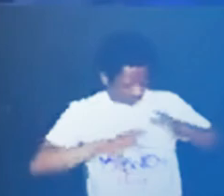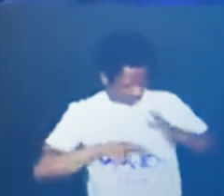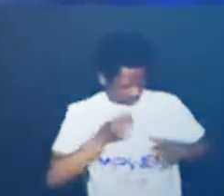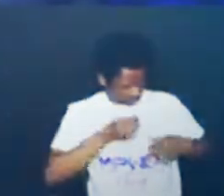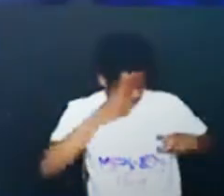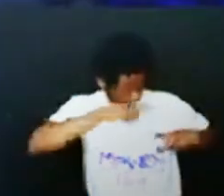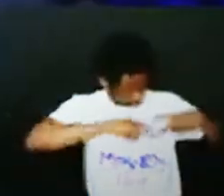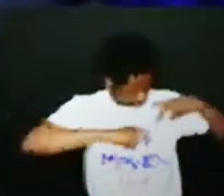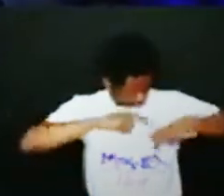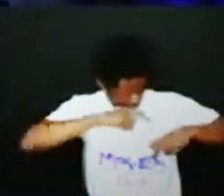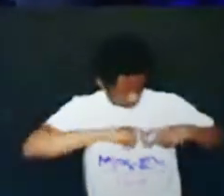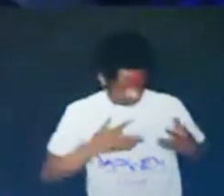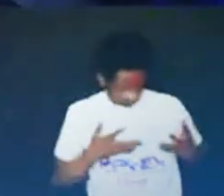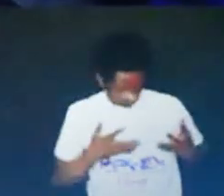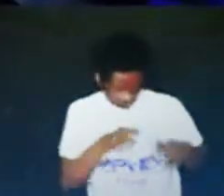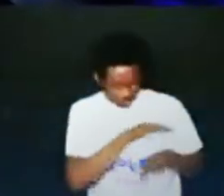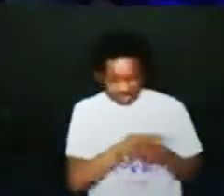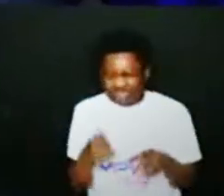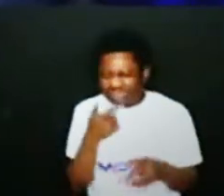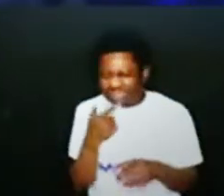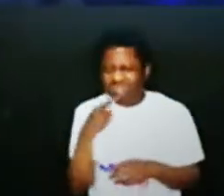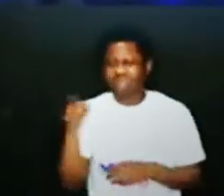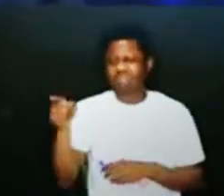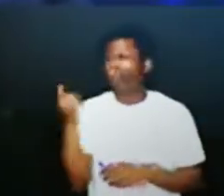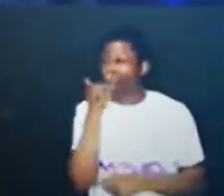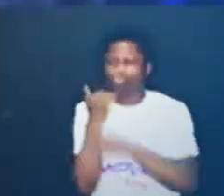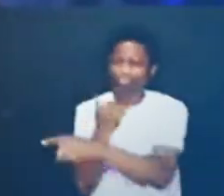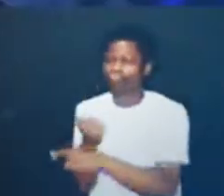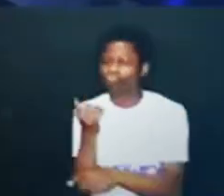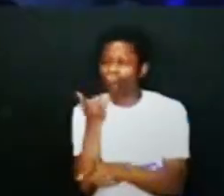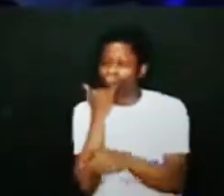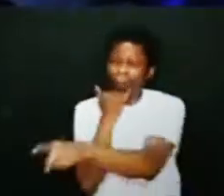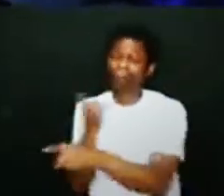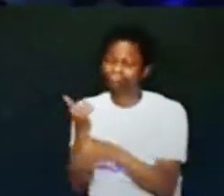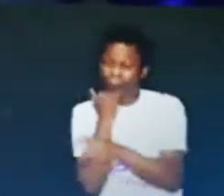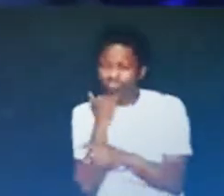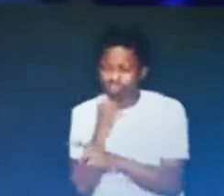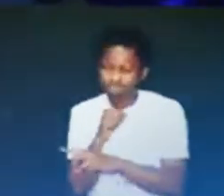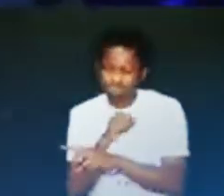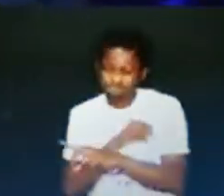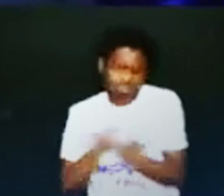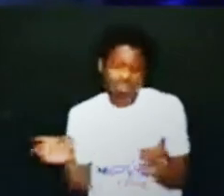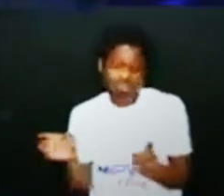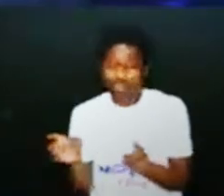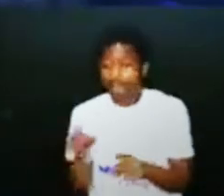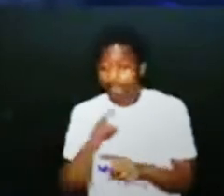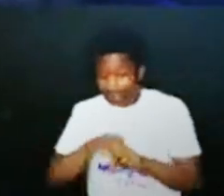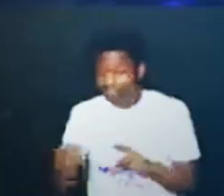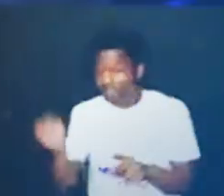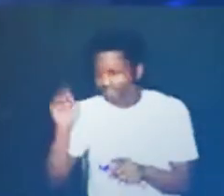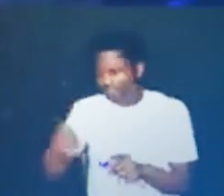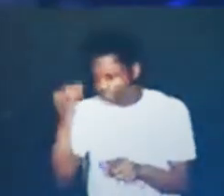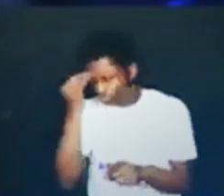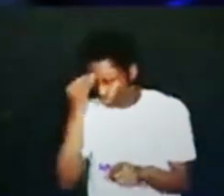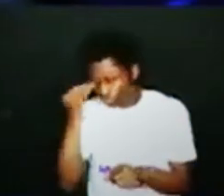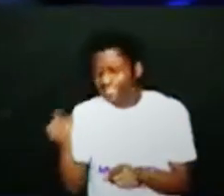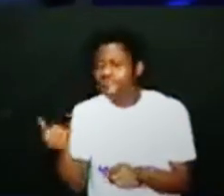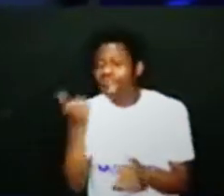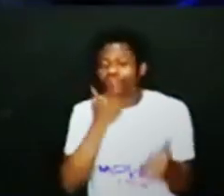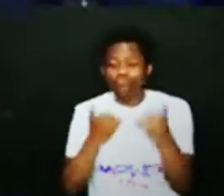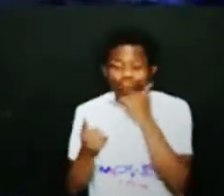say that he did this to me, he did that to me. Offenses will certainly come, but